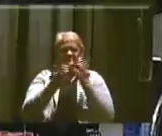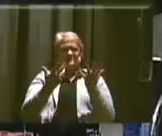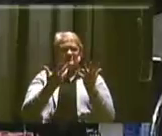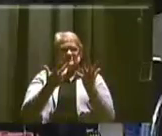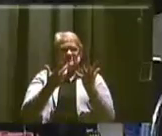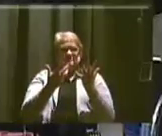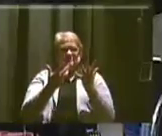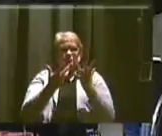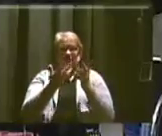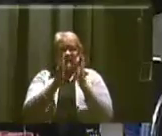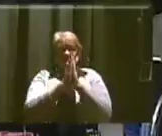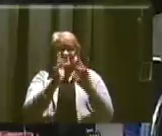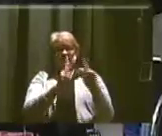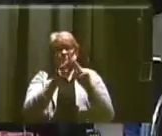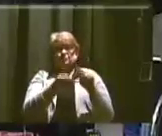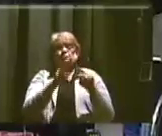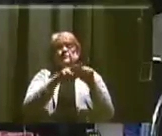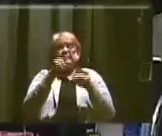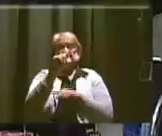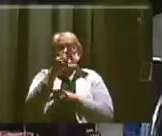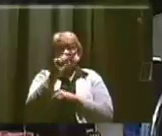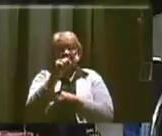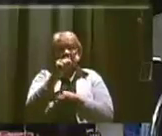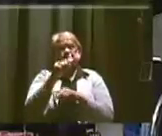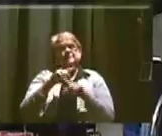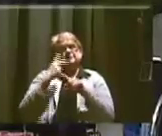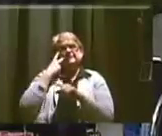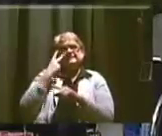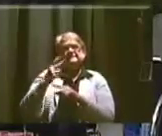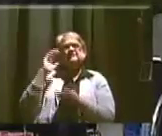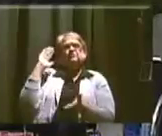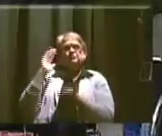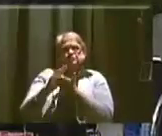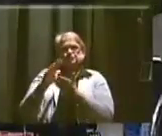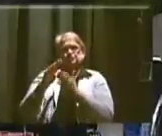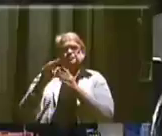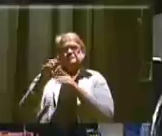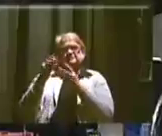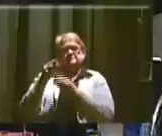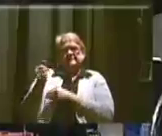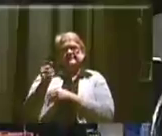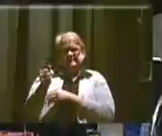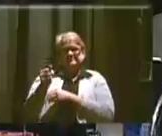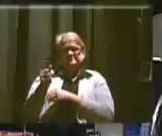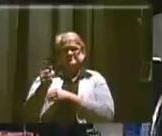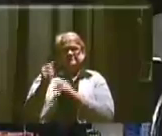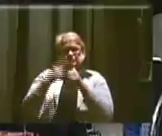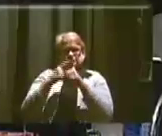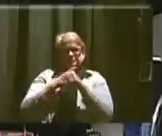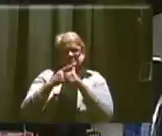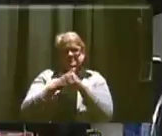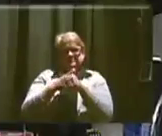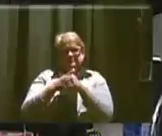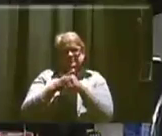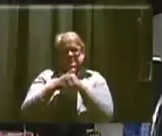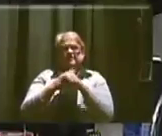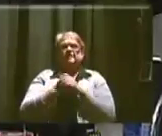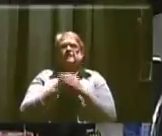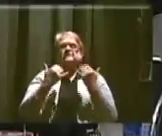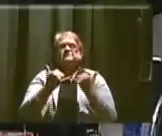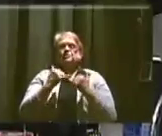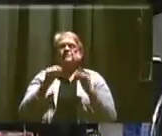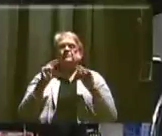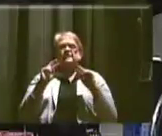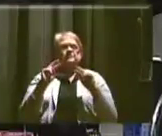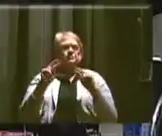raise taxes if we haven't first reduced spending in other non-teaching learning areas? If we can please turn our attention, we